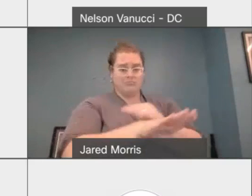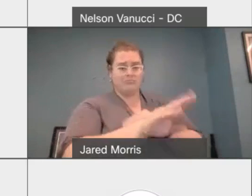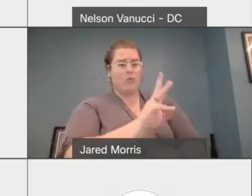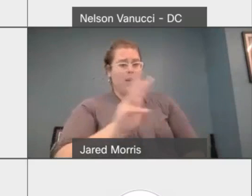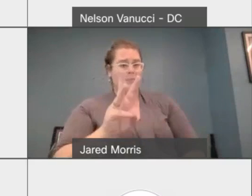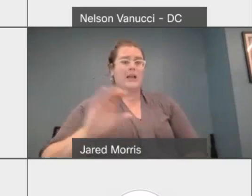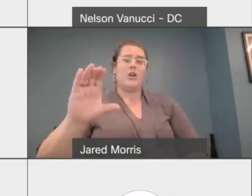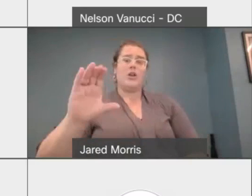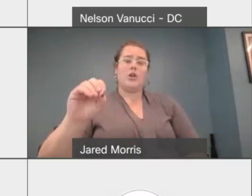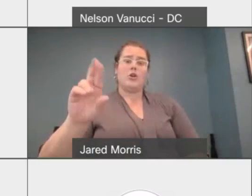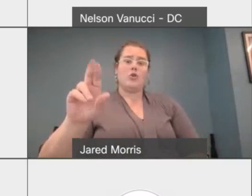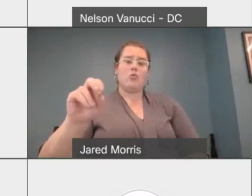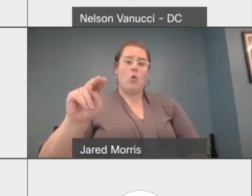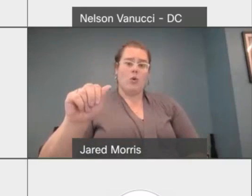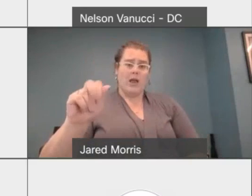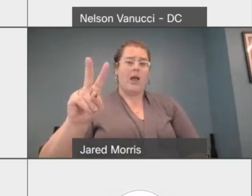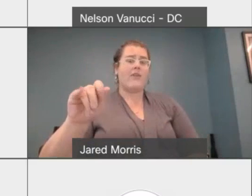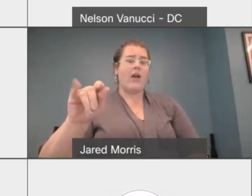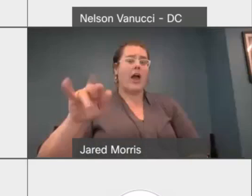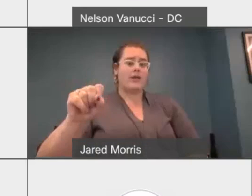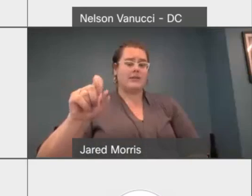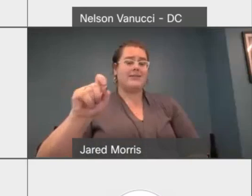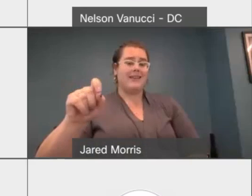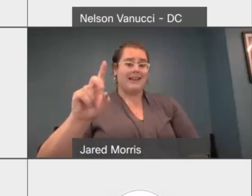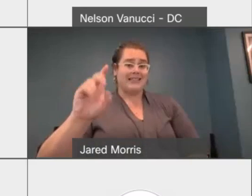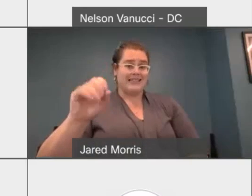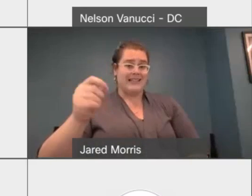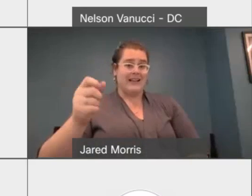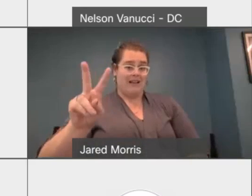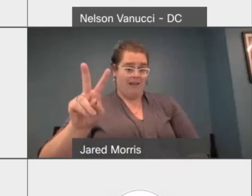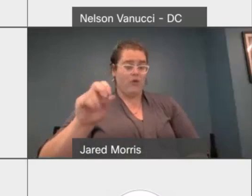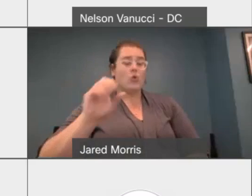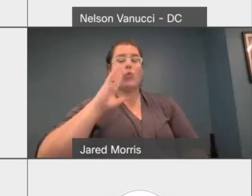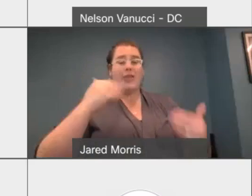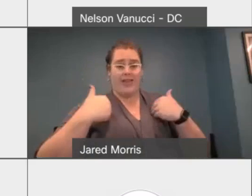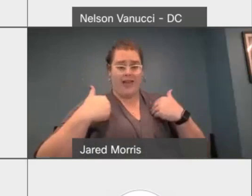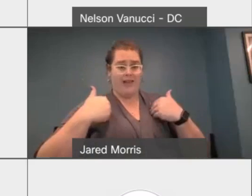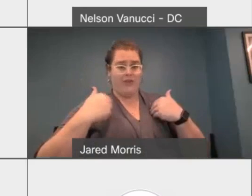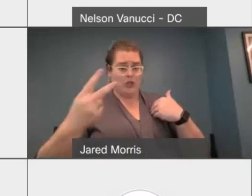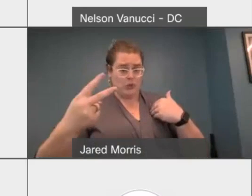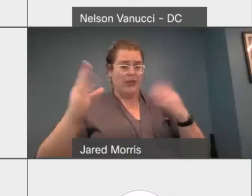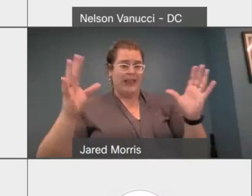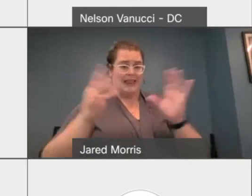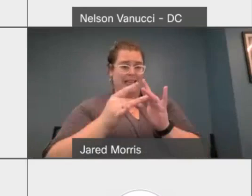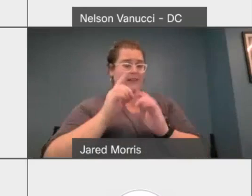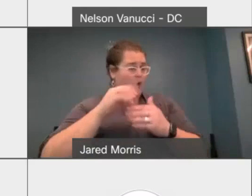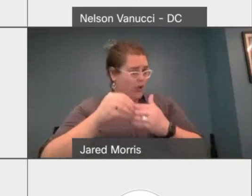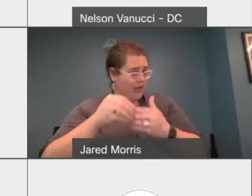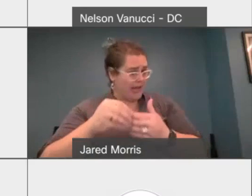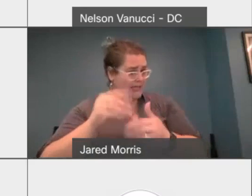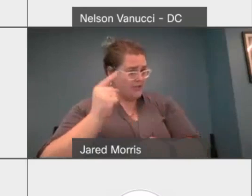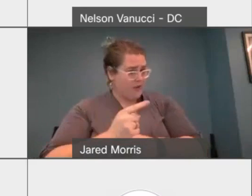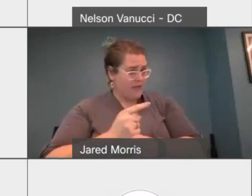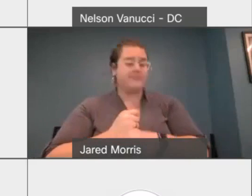coronavirus.dc.gov website, they would have 2 links Yes. for guidance. Could you post the current